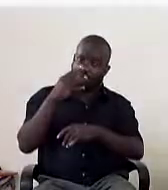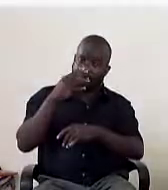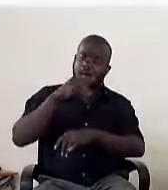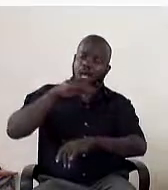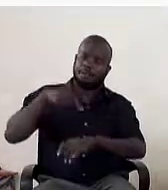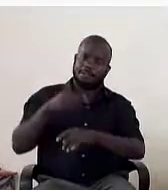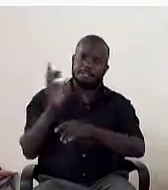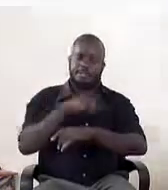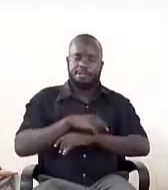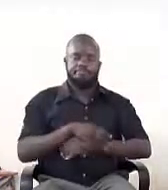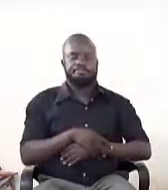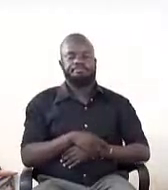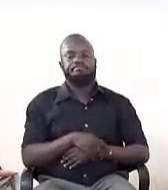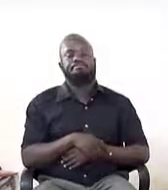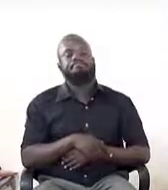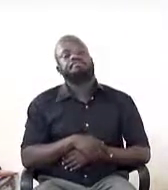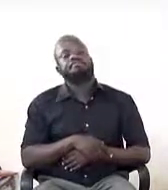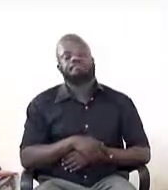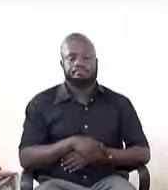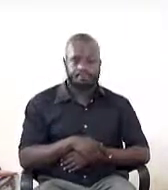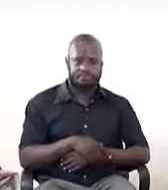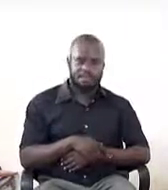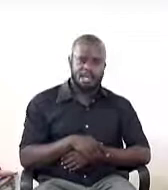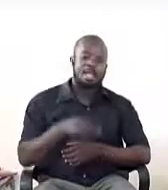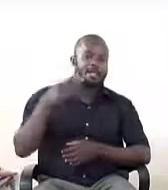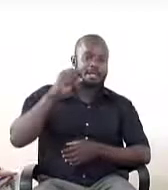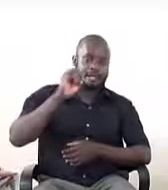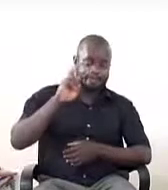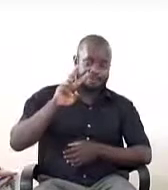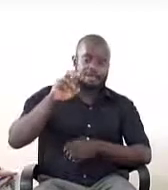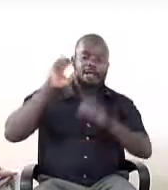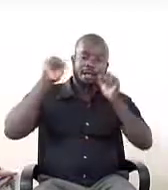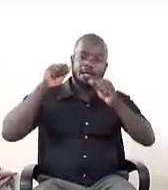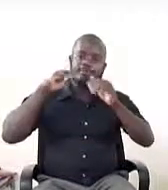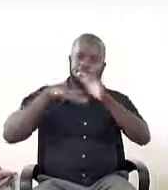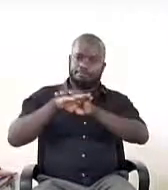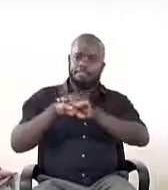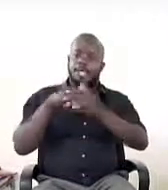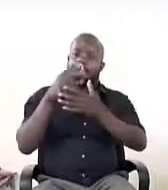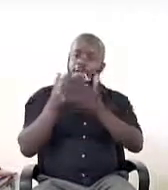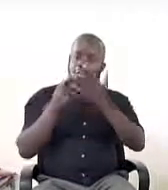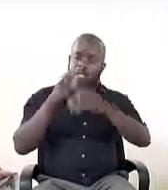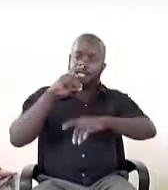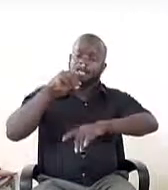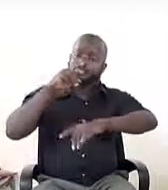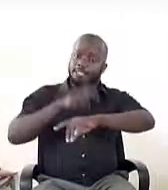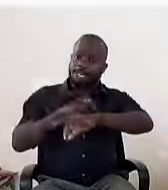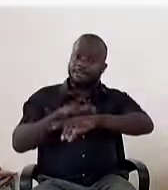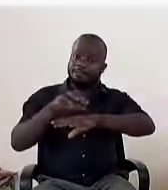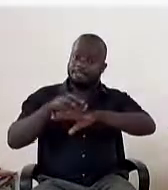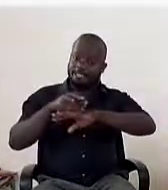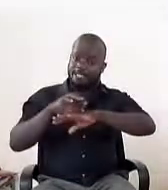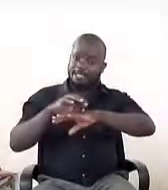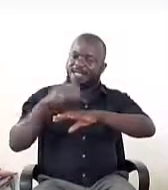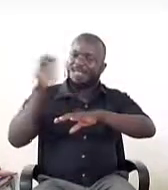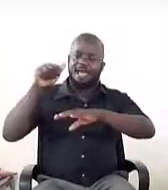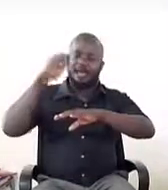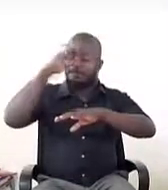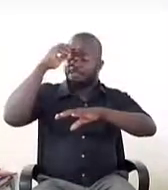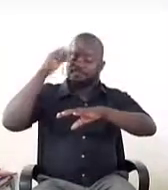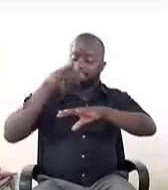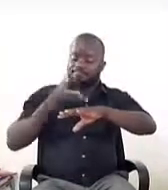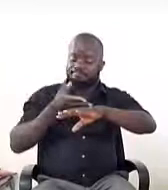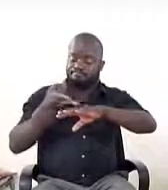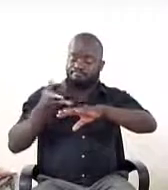things that it does. HIV can get into the bloodstream when the skin, for whatever reason,